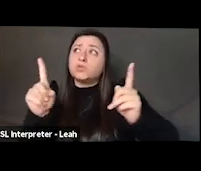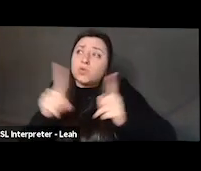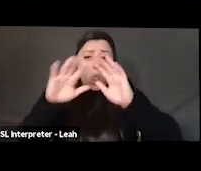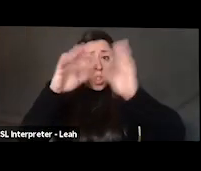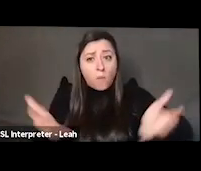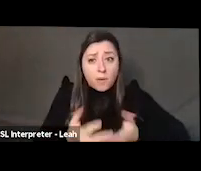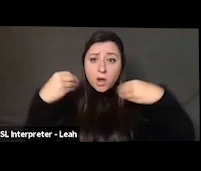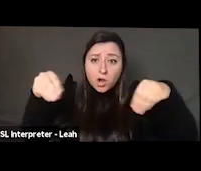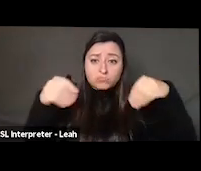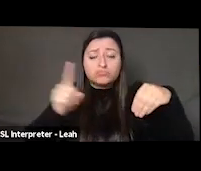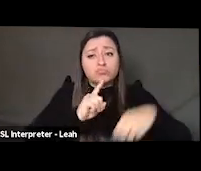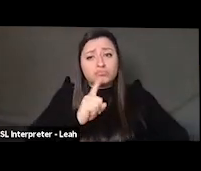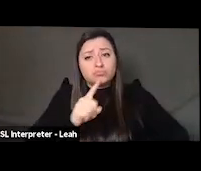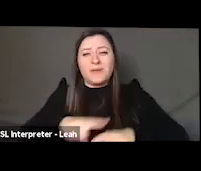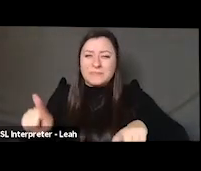with devastating